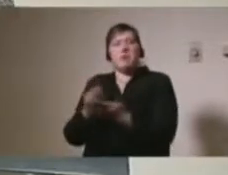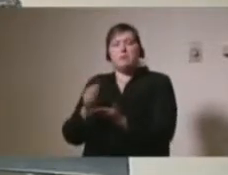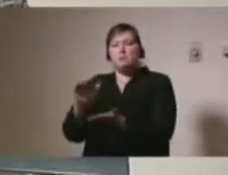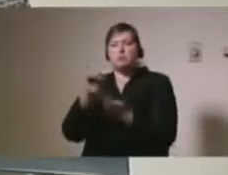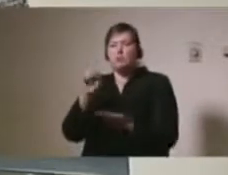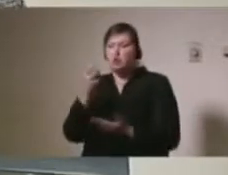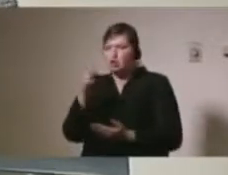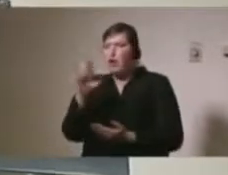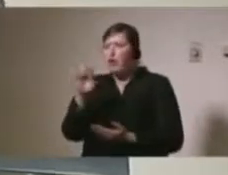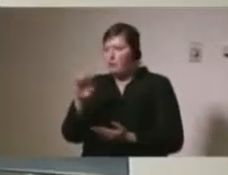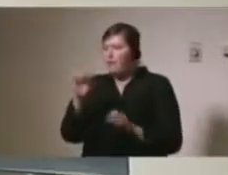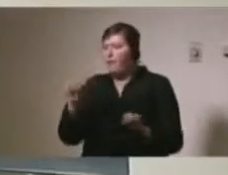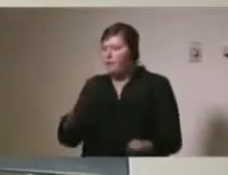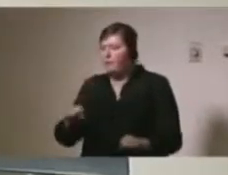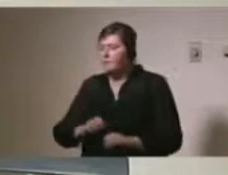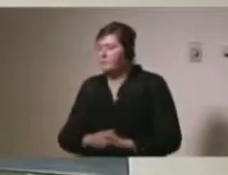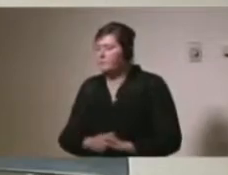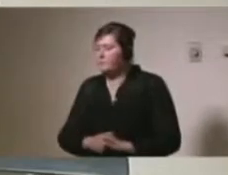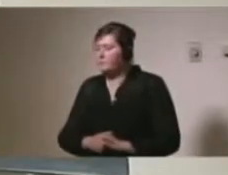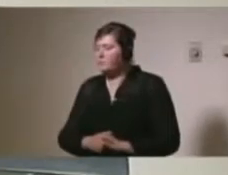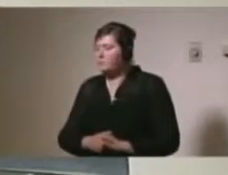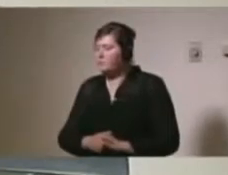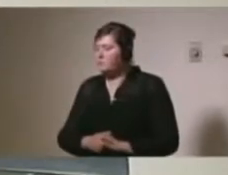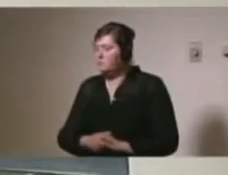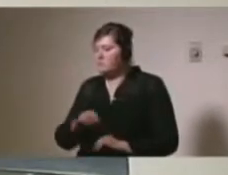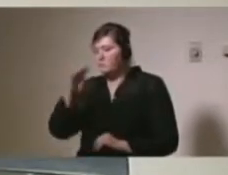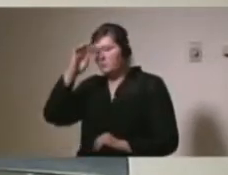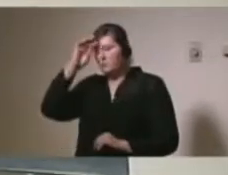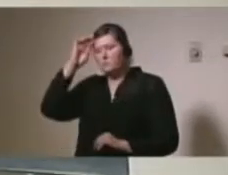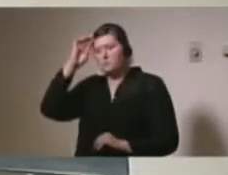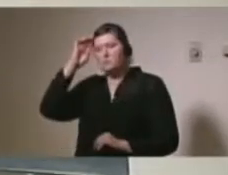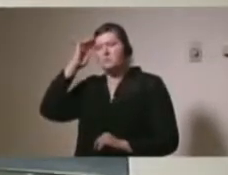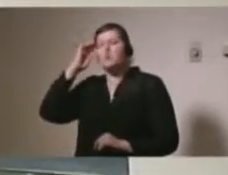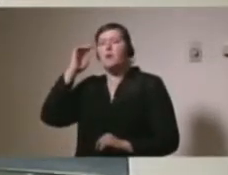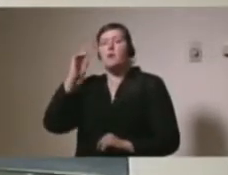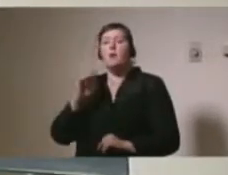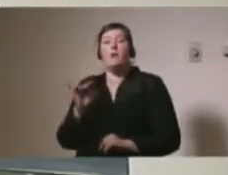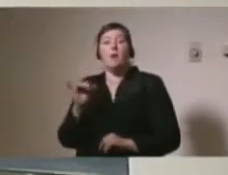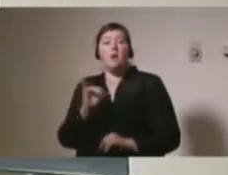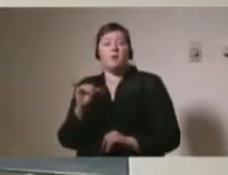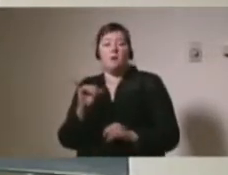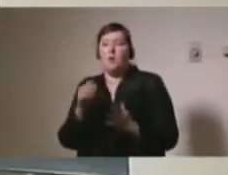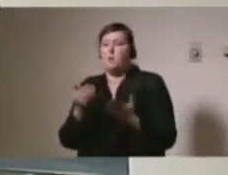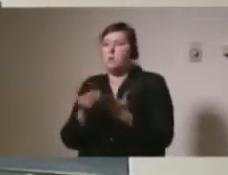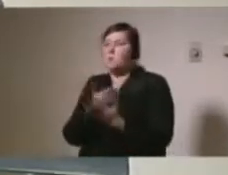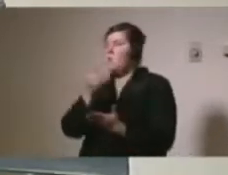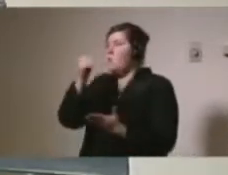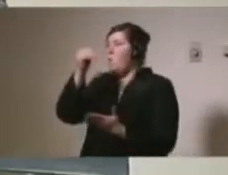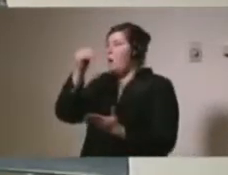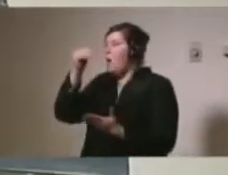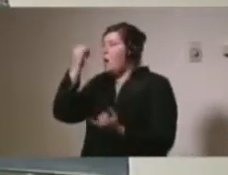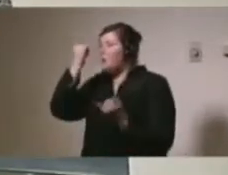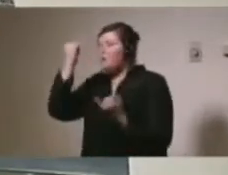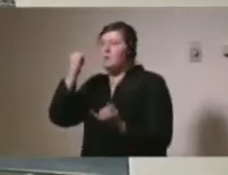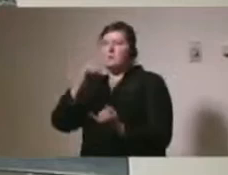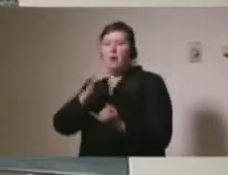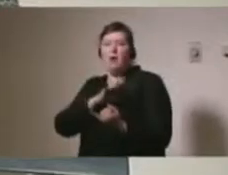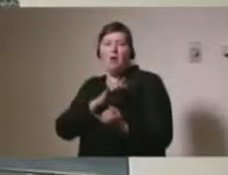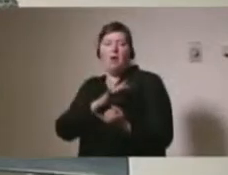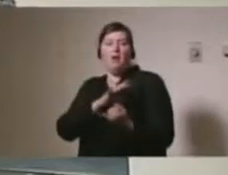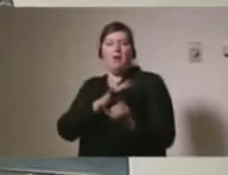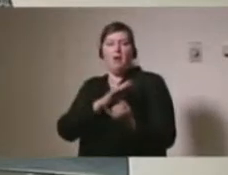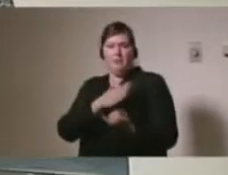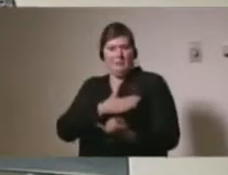We're also looking for original solutions in the mail service. If you have good ideas, tell us. We'll welcome